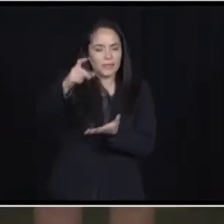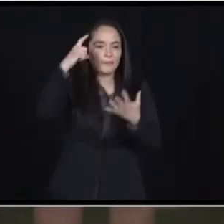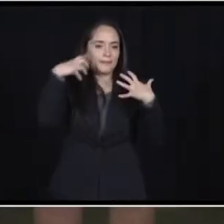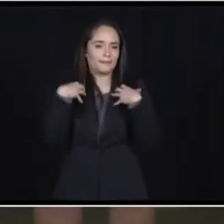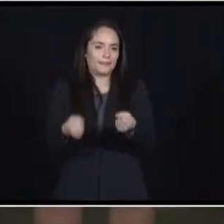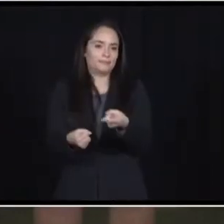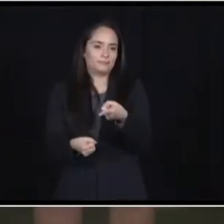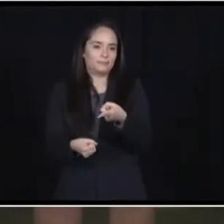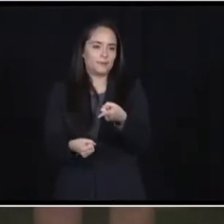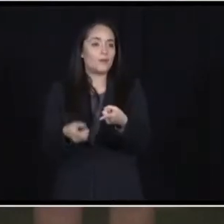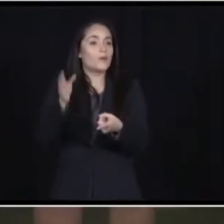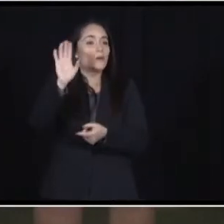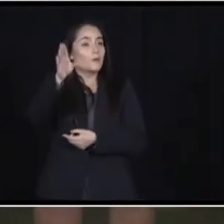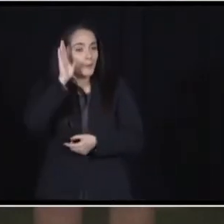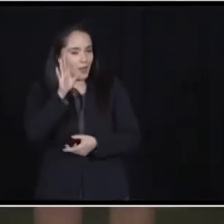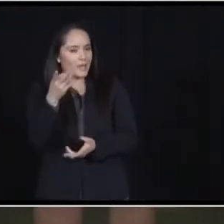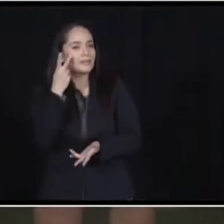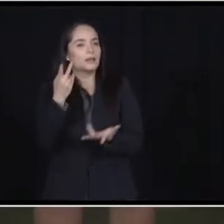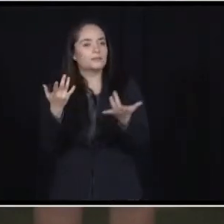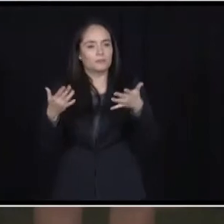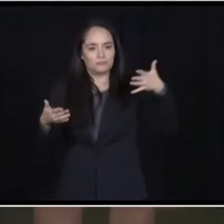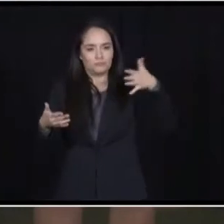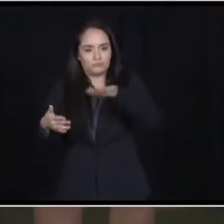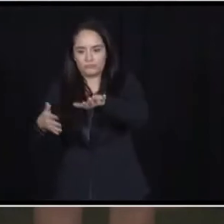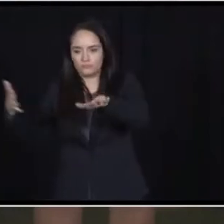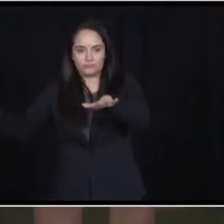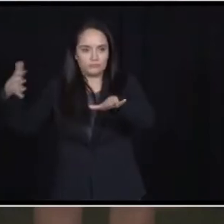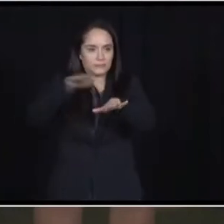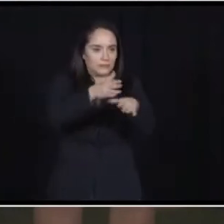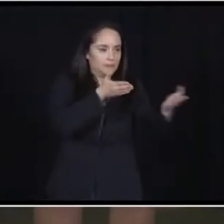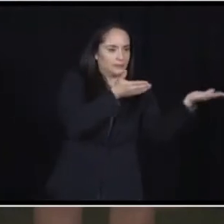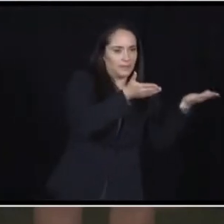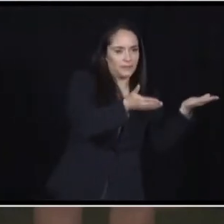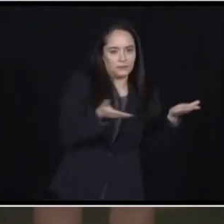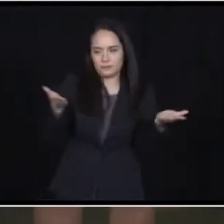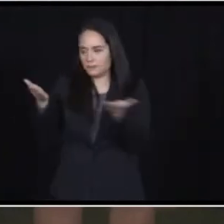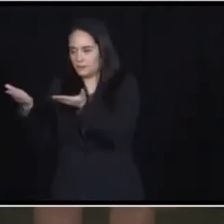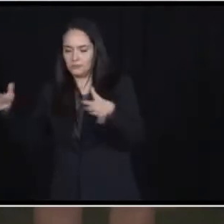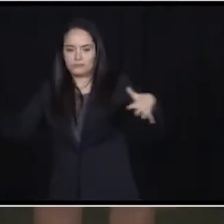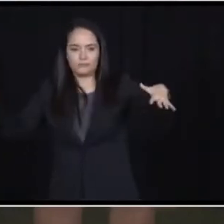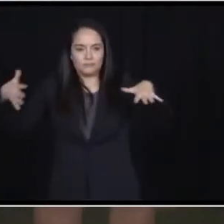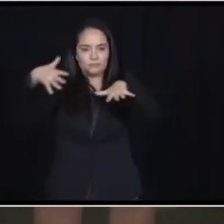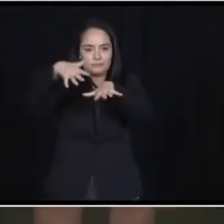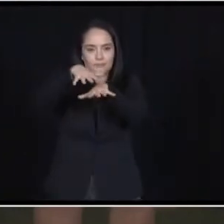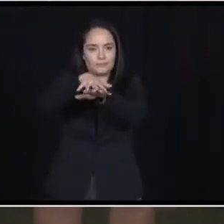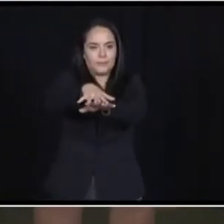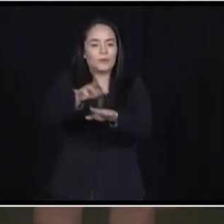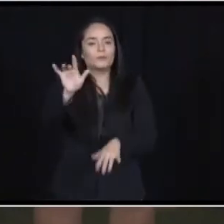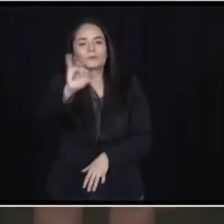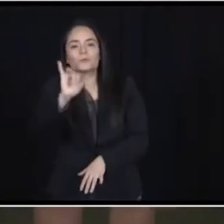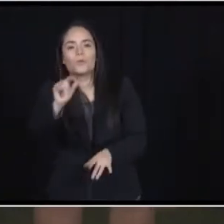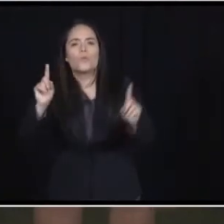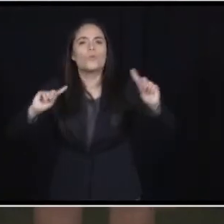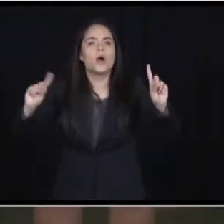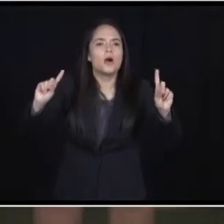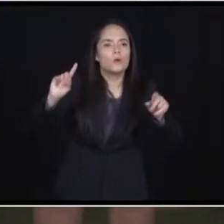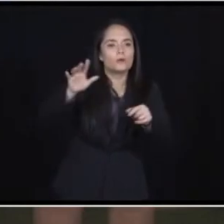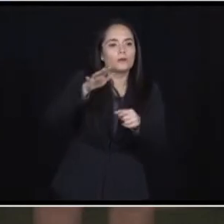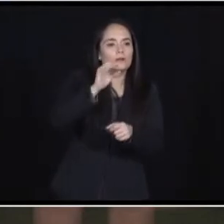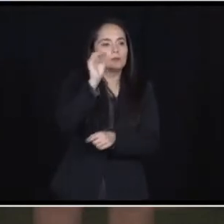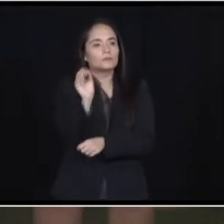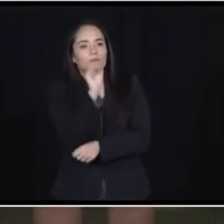providers, looking at strategies that are unique to each of the communities, because circumstances change depending on where you are in the province. So